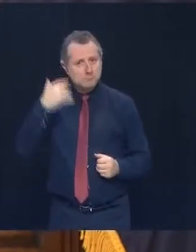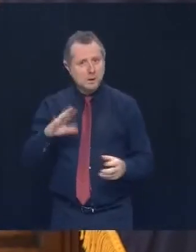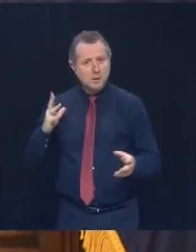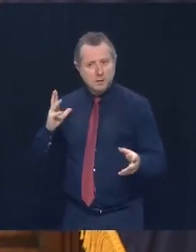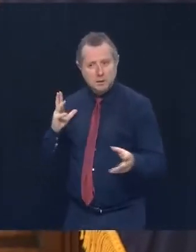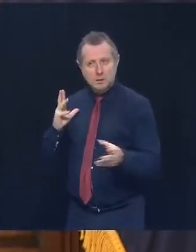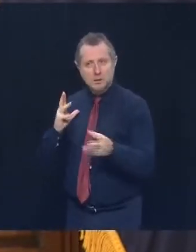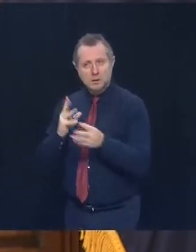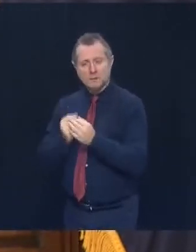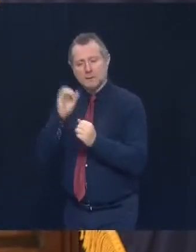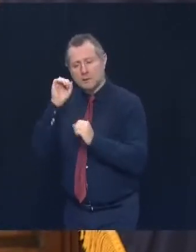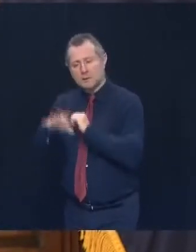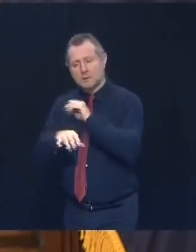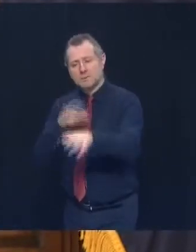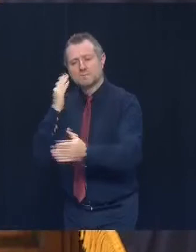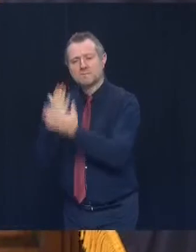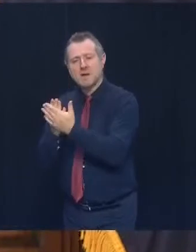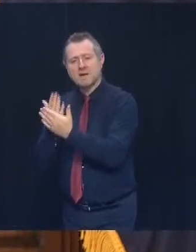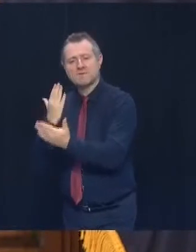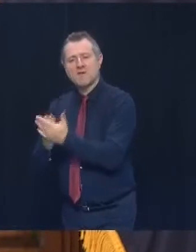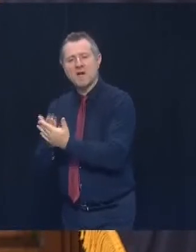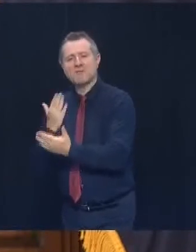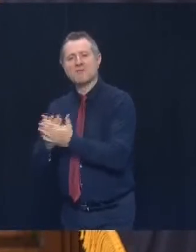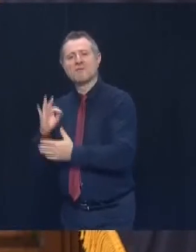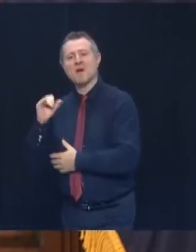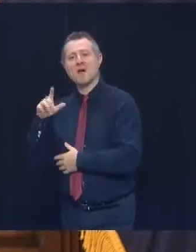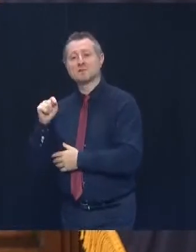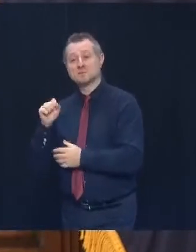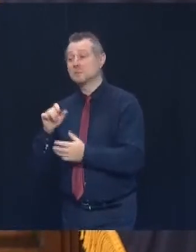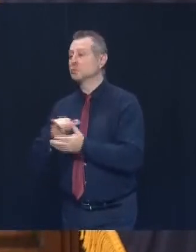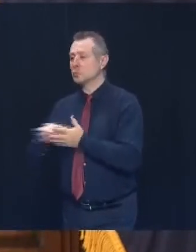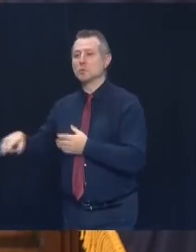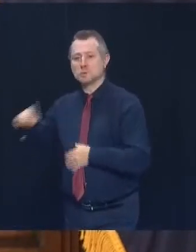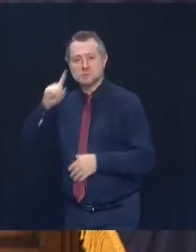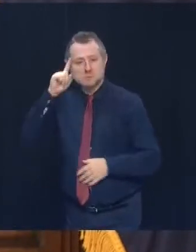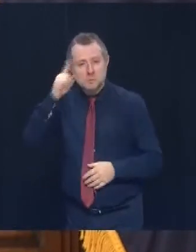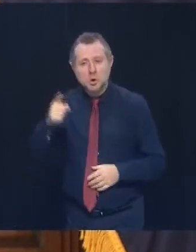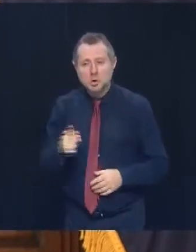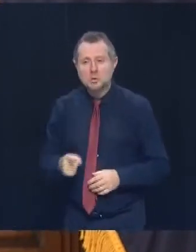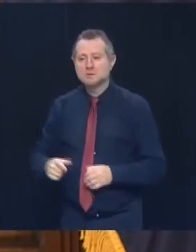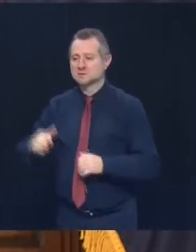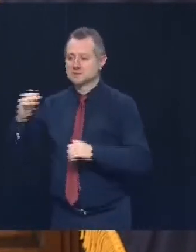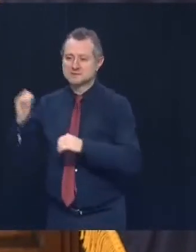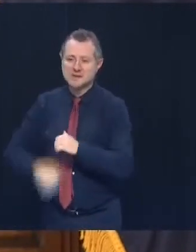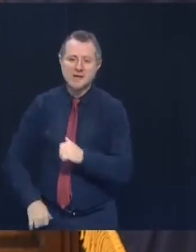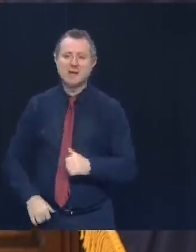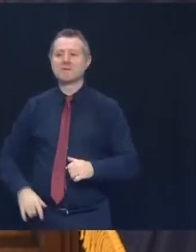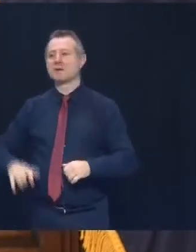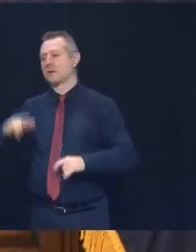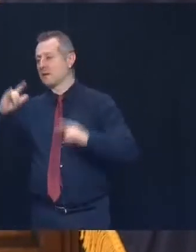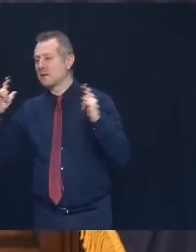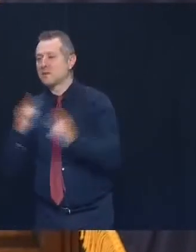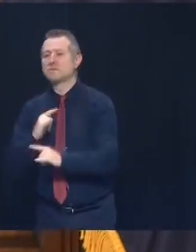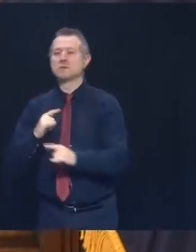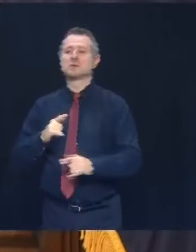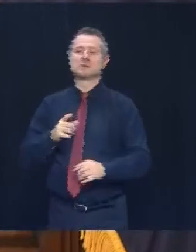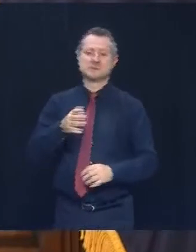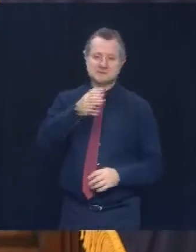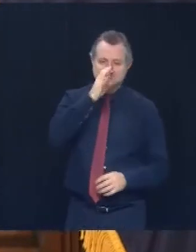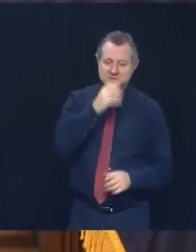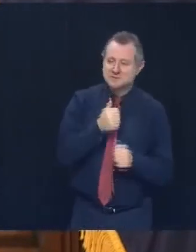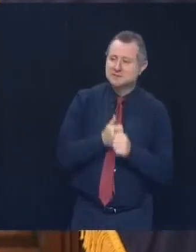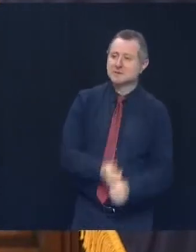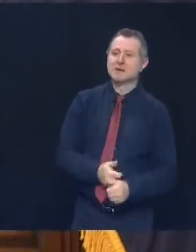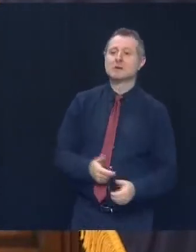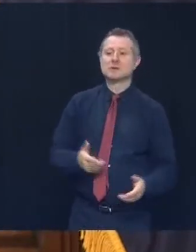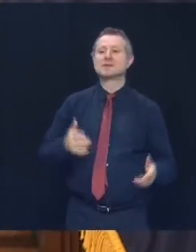because they're smart and they're tough and they're loving and they're disciplined. So,